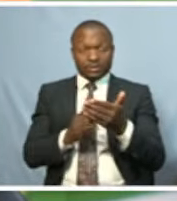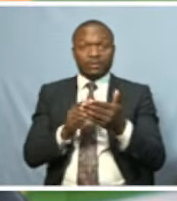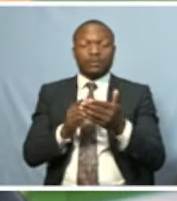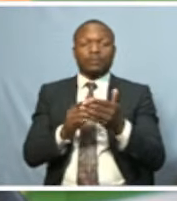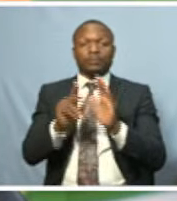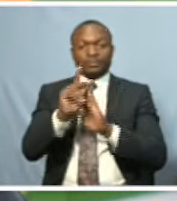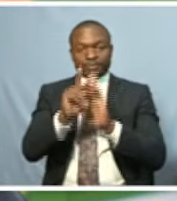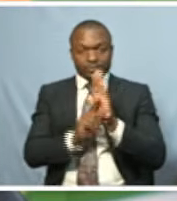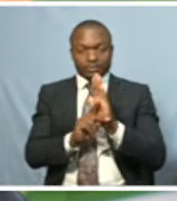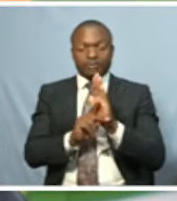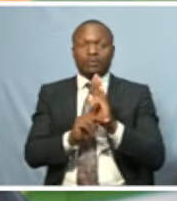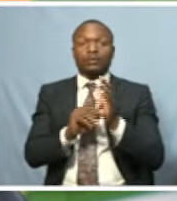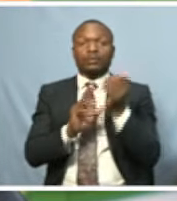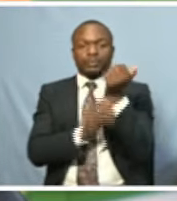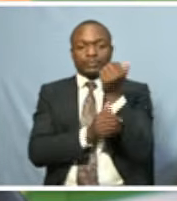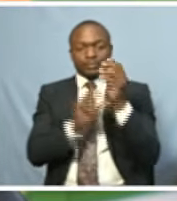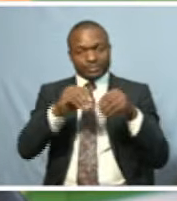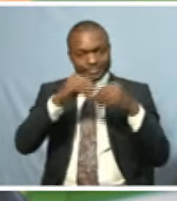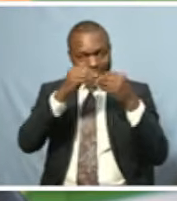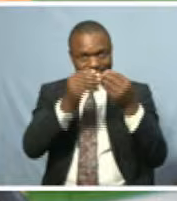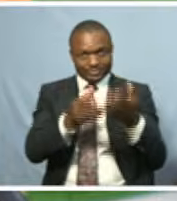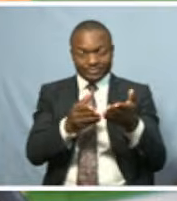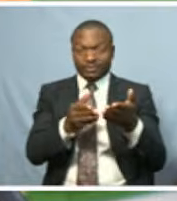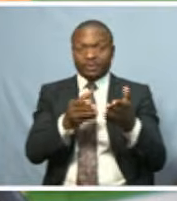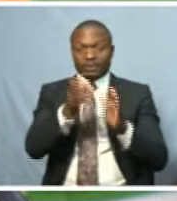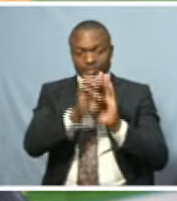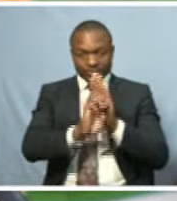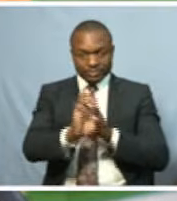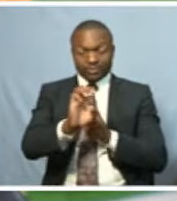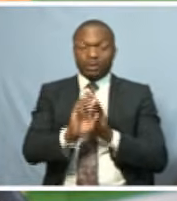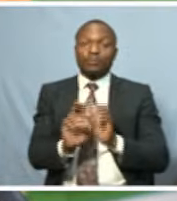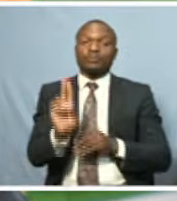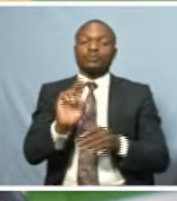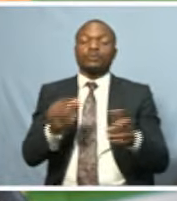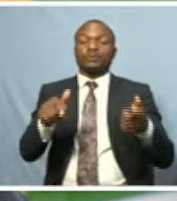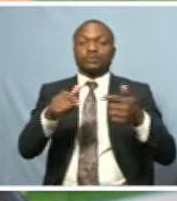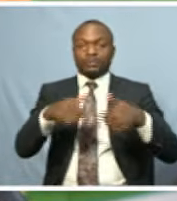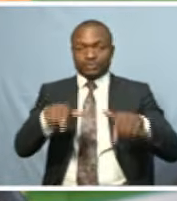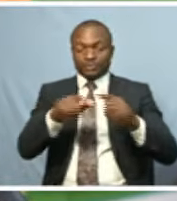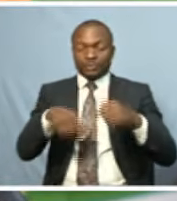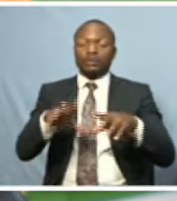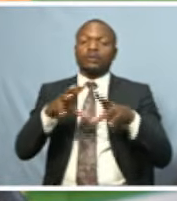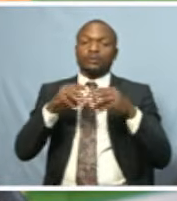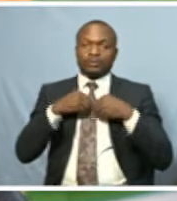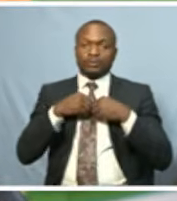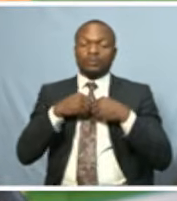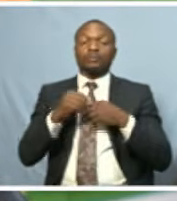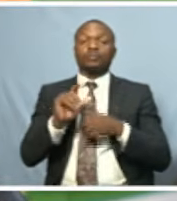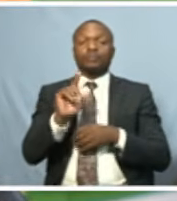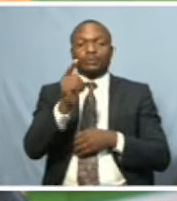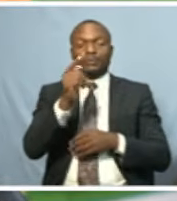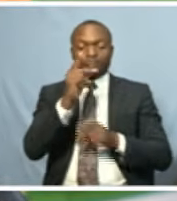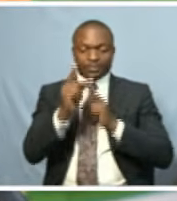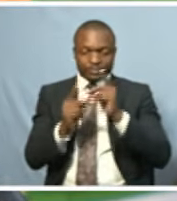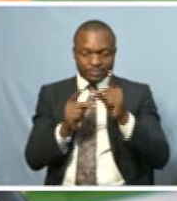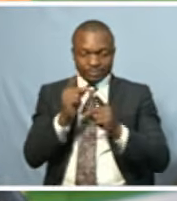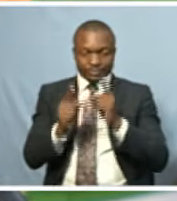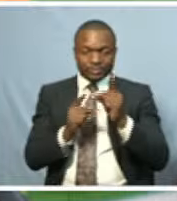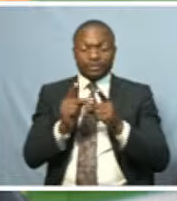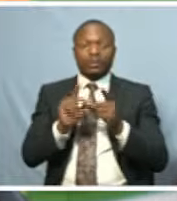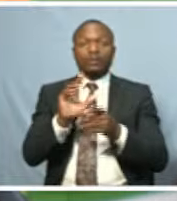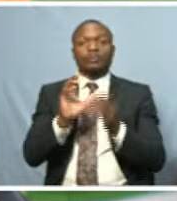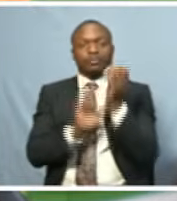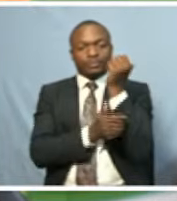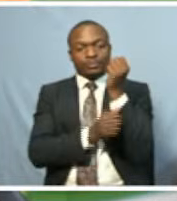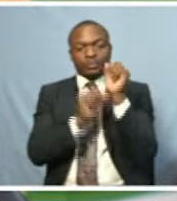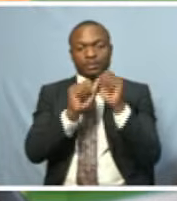policy on enhancing maize production for domestic consumption and export include adopting the irrigation processes so that maize